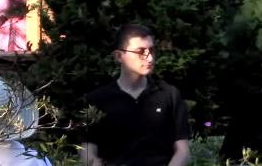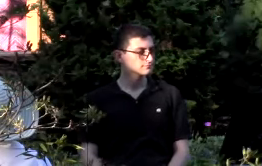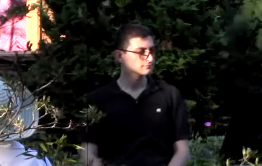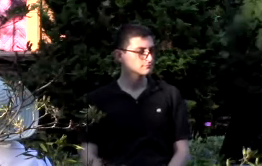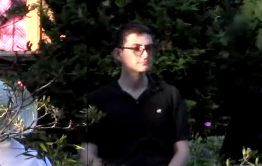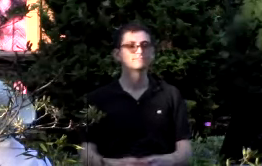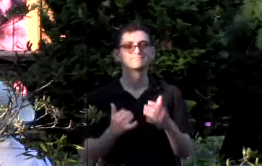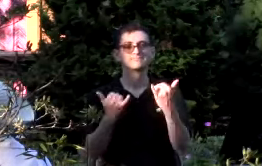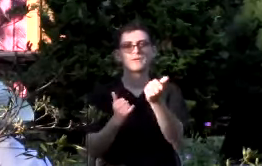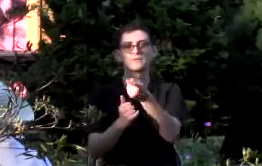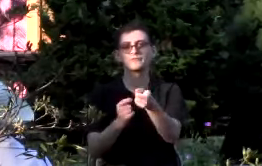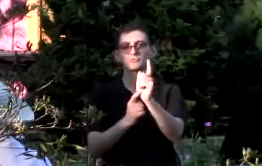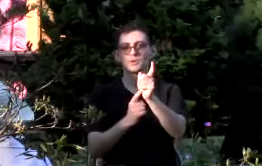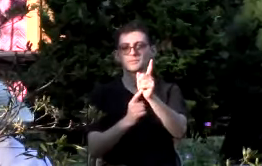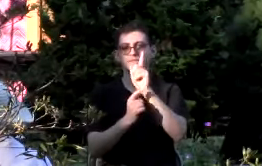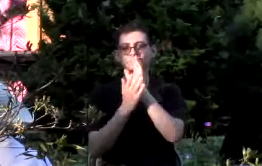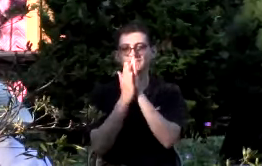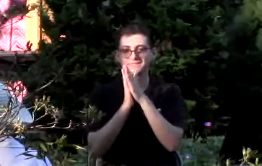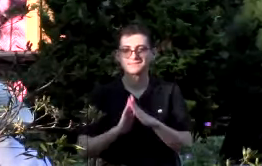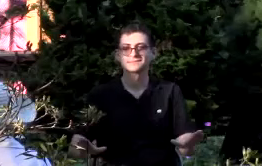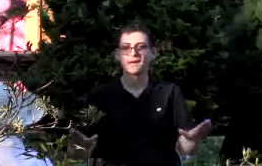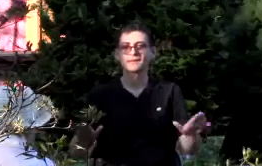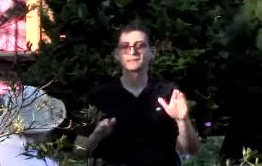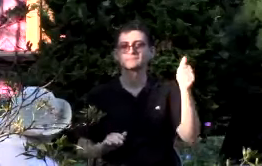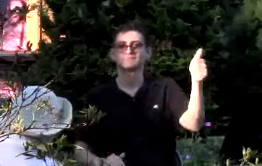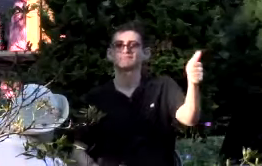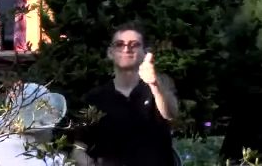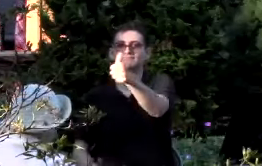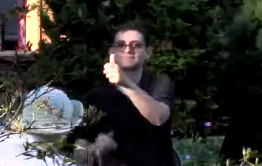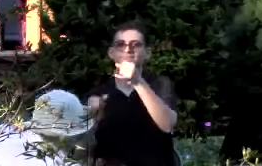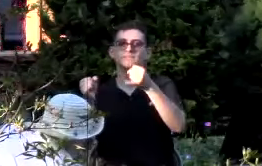Take a few moments of silence, of prayer, of meditation.